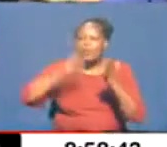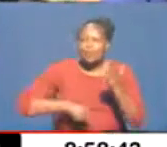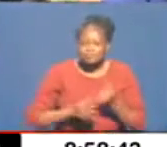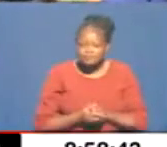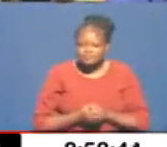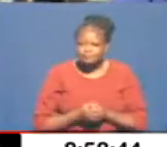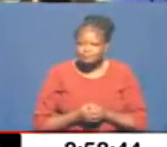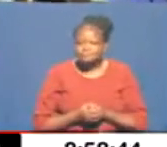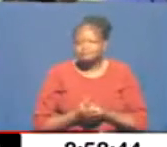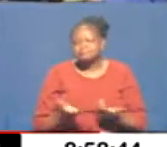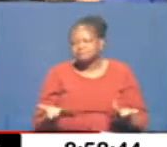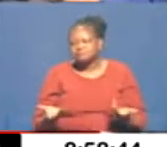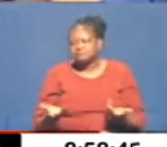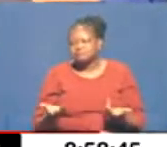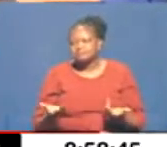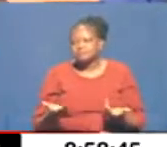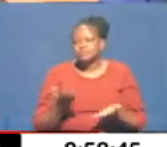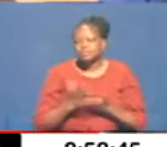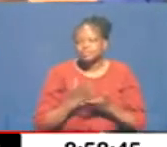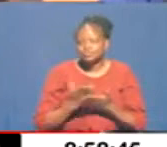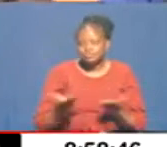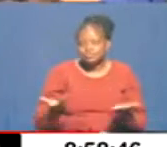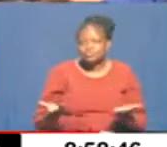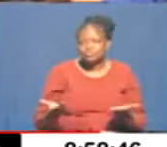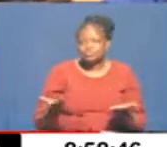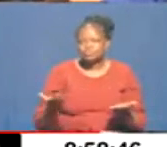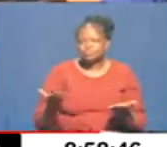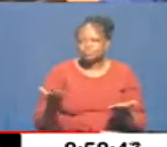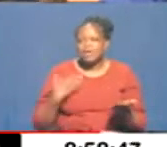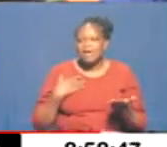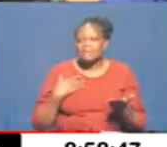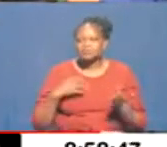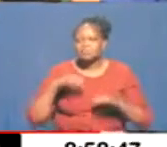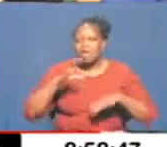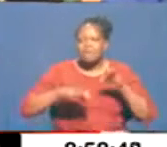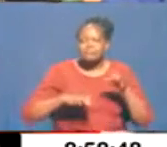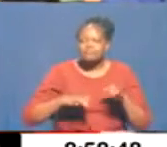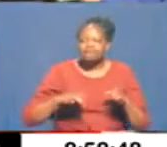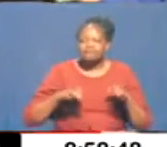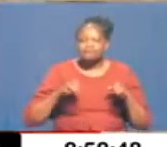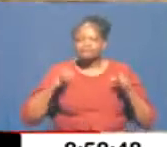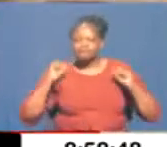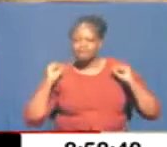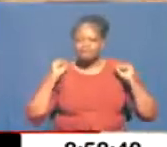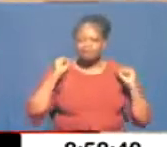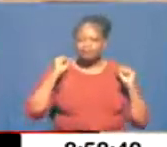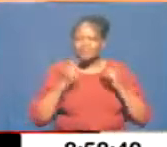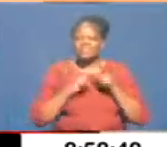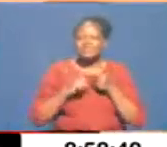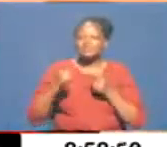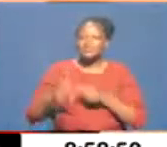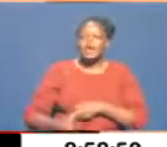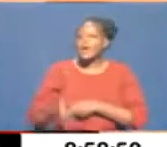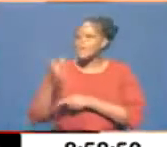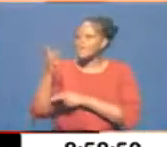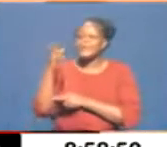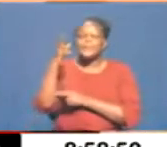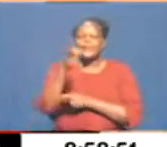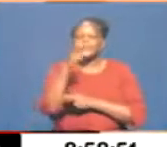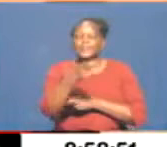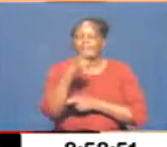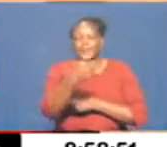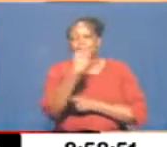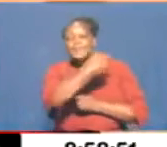ng'ombe za maana walikuwa na mifugo hapa. So walikuwa nasukuma mifugo, alafu walengana na baki nyuma wanapiga marisasi.